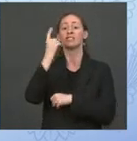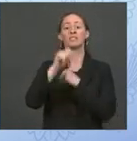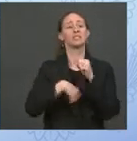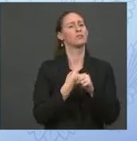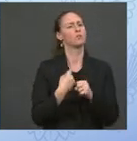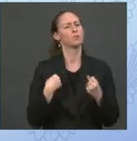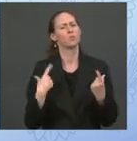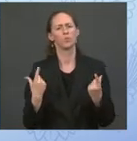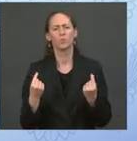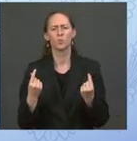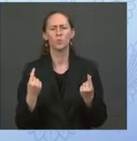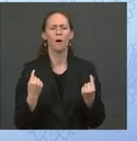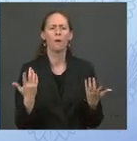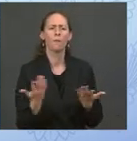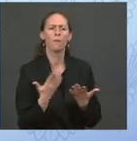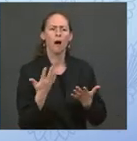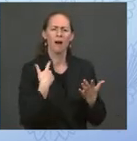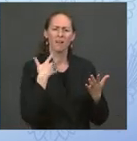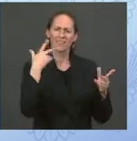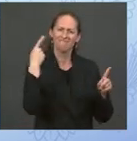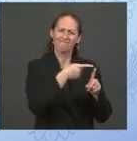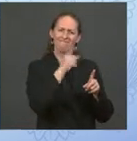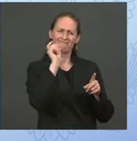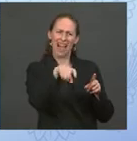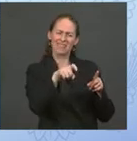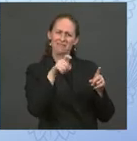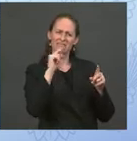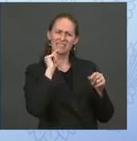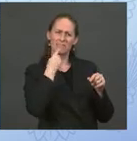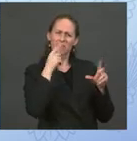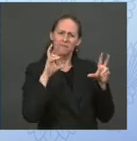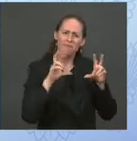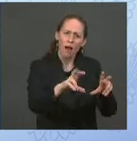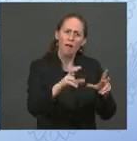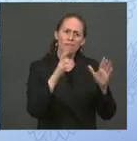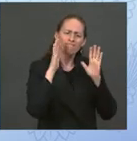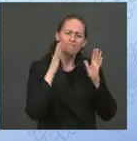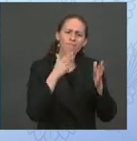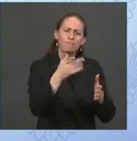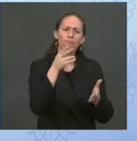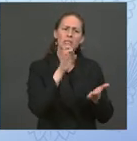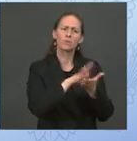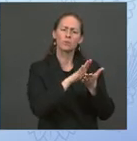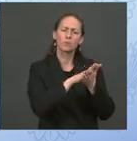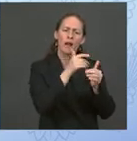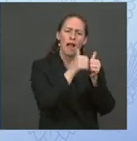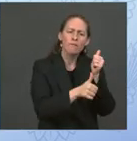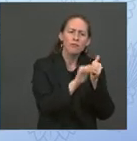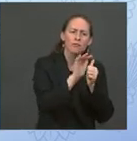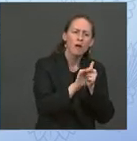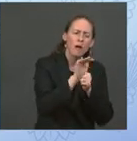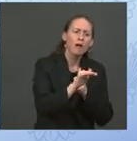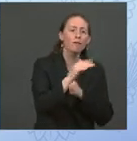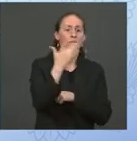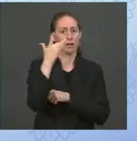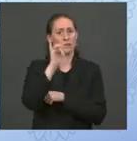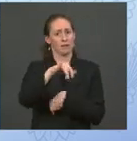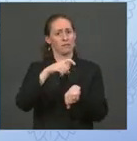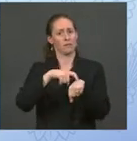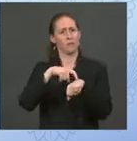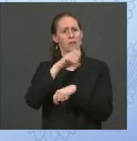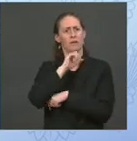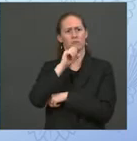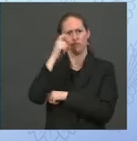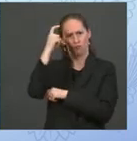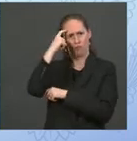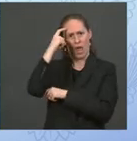preschool experience a part of every child's story. Children's brains are developing most rapidly between the ages of